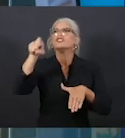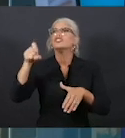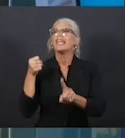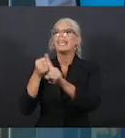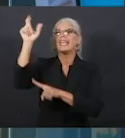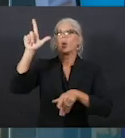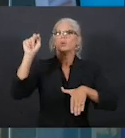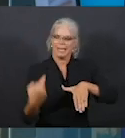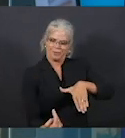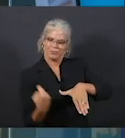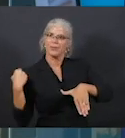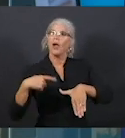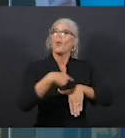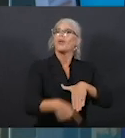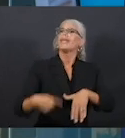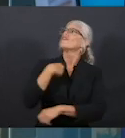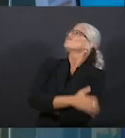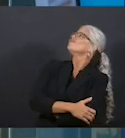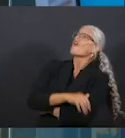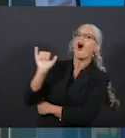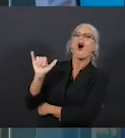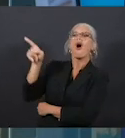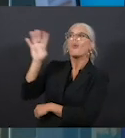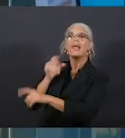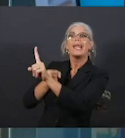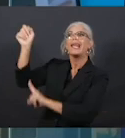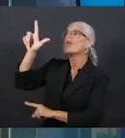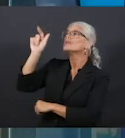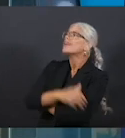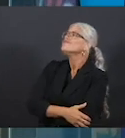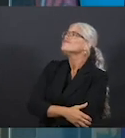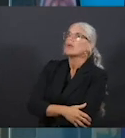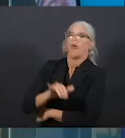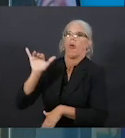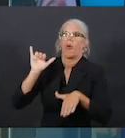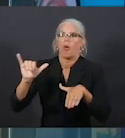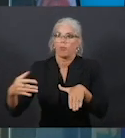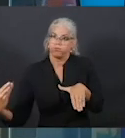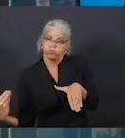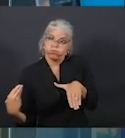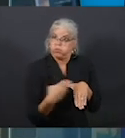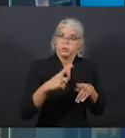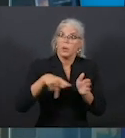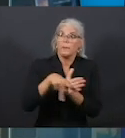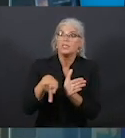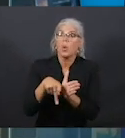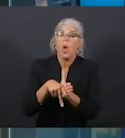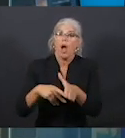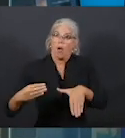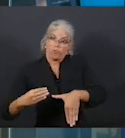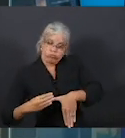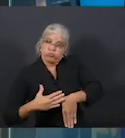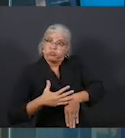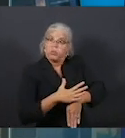our state wasn't even in the cone. And then Sally comes and downtown Pensacola is underwater. It ended up hitting in Alabama much